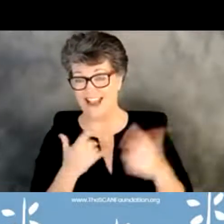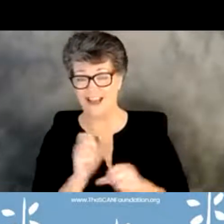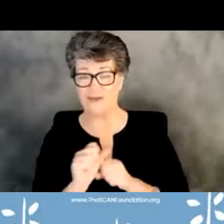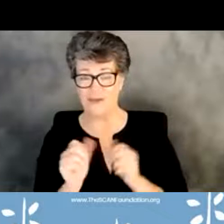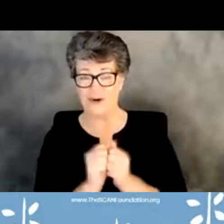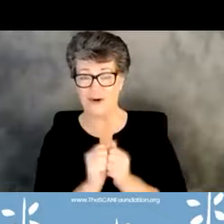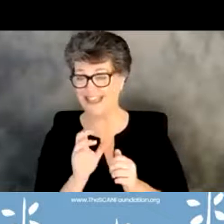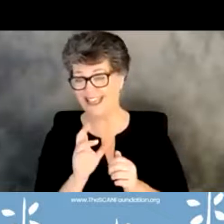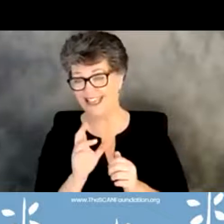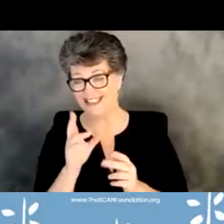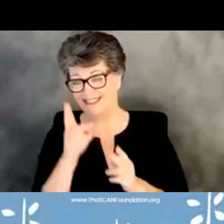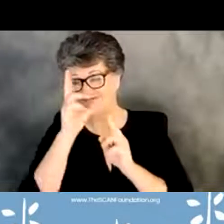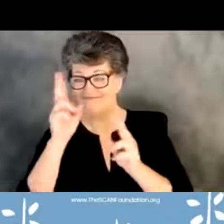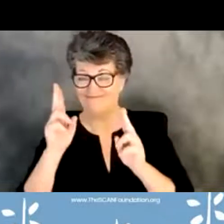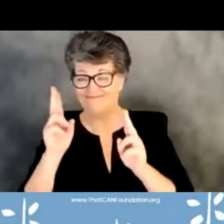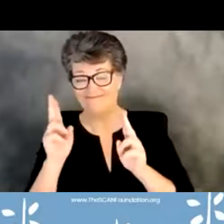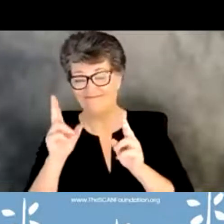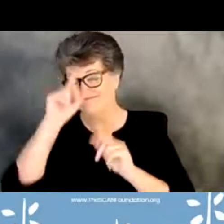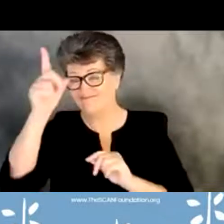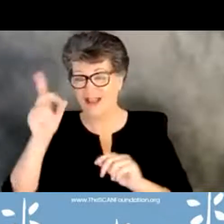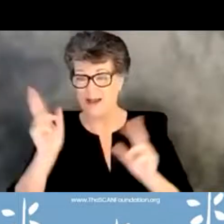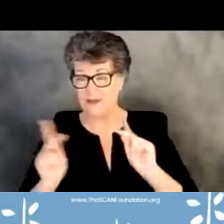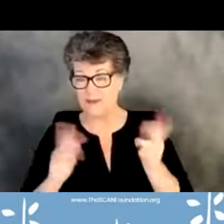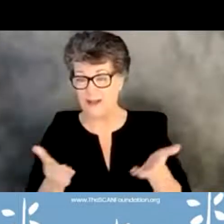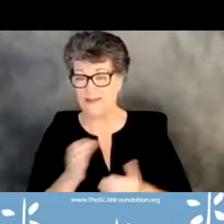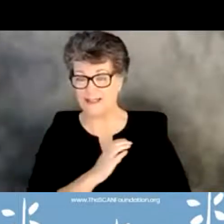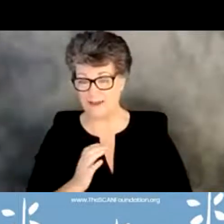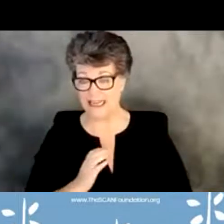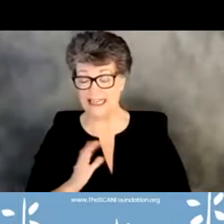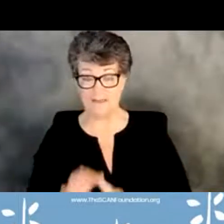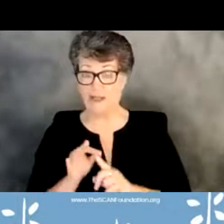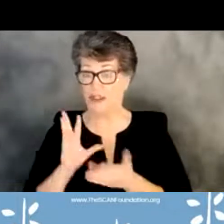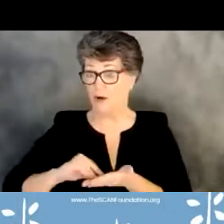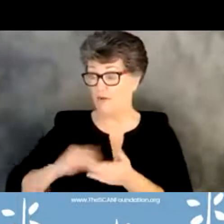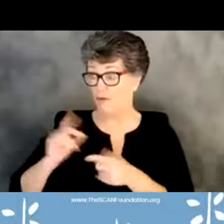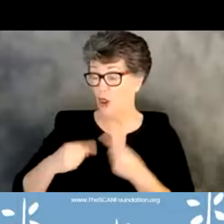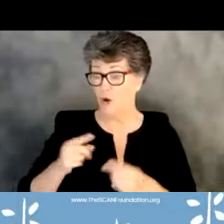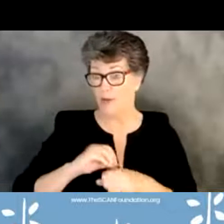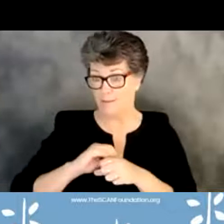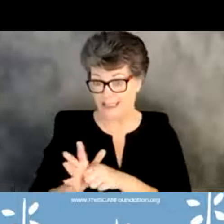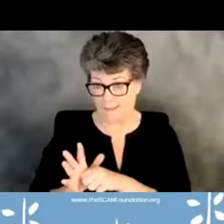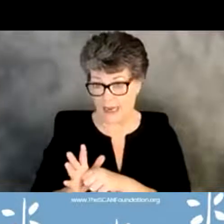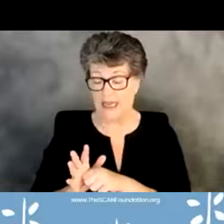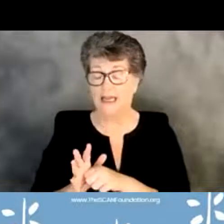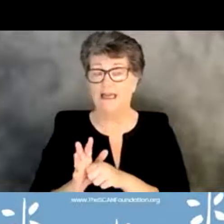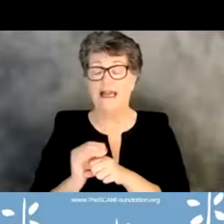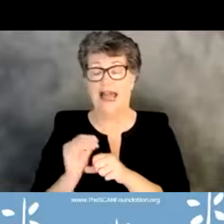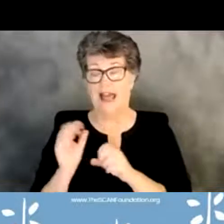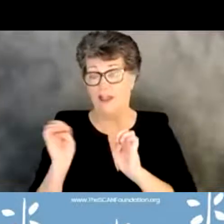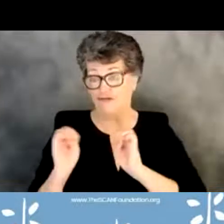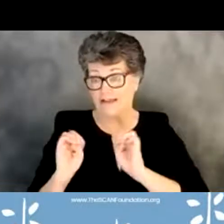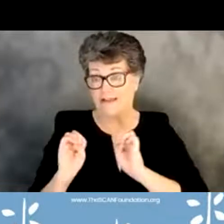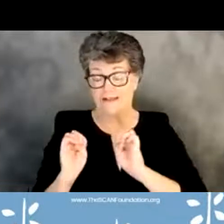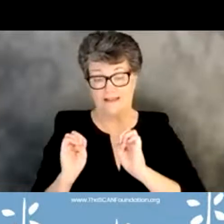esteemed members of this committee to especially given what we've learned with the pandemic and the crises that left